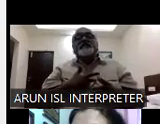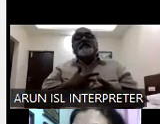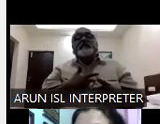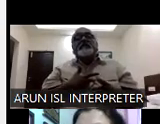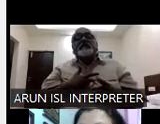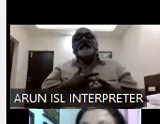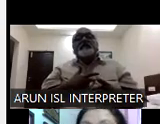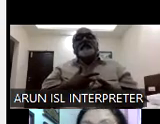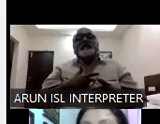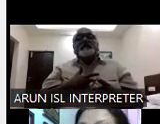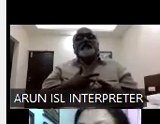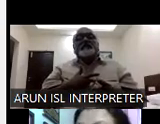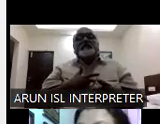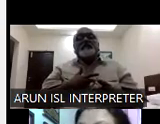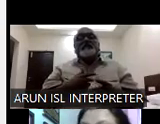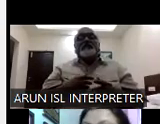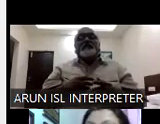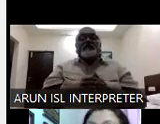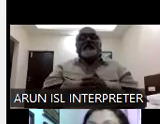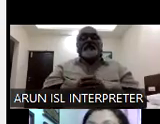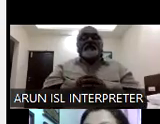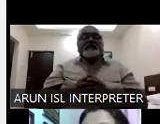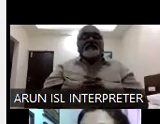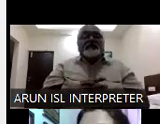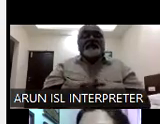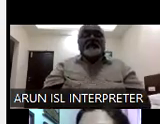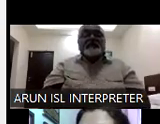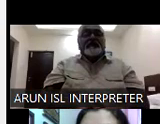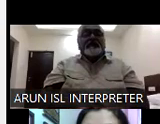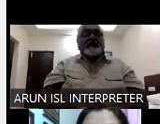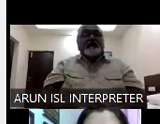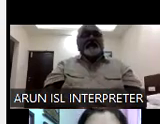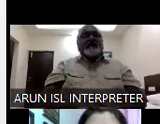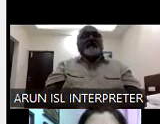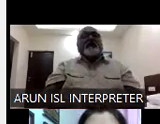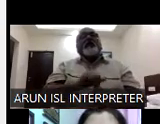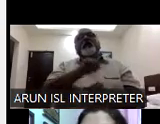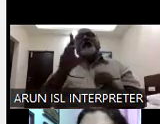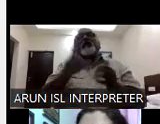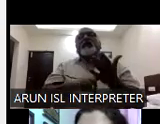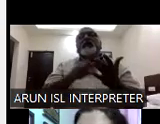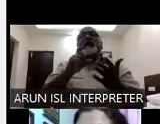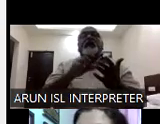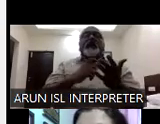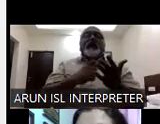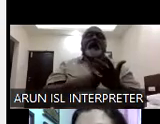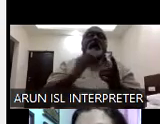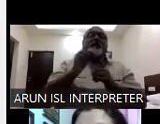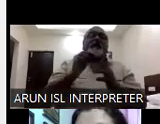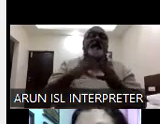You see, and even after UNCRPD, even everything India is doing, and they're passing laws,